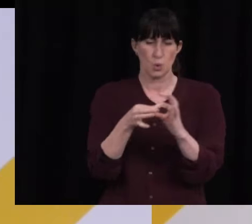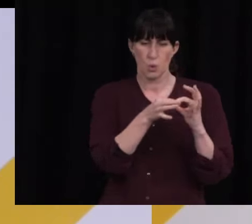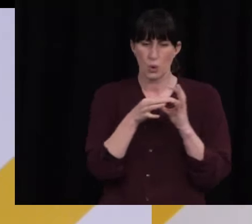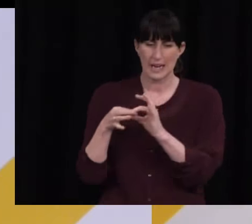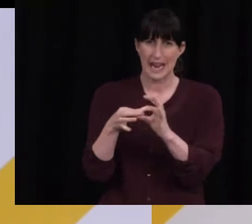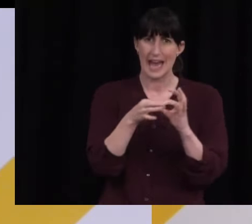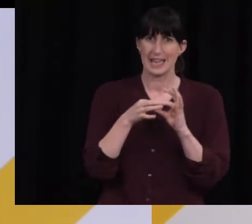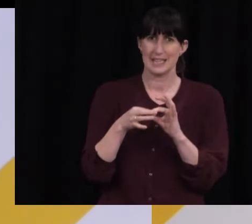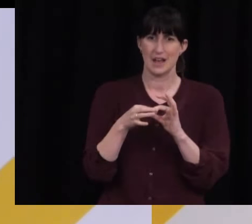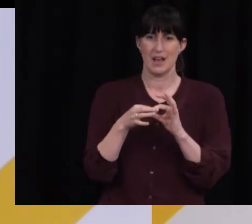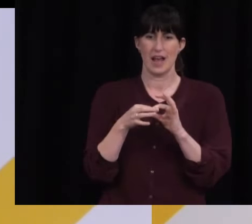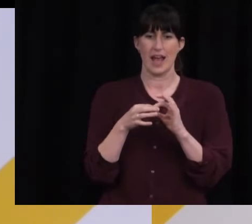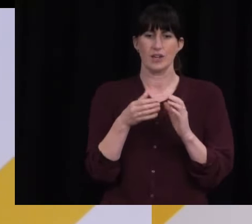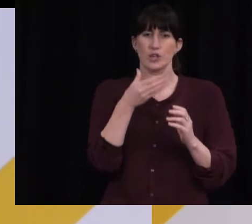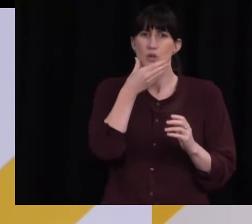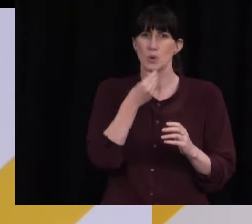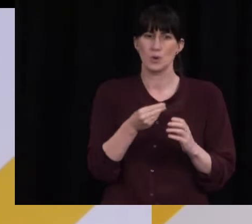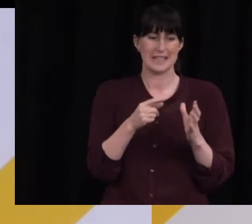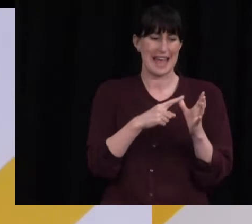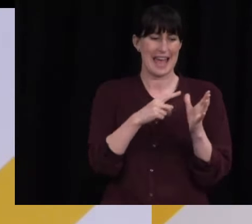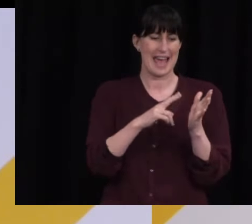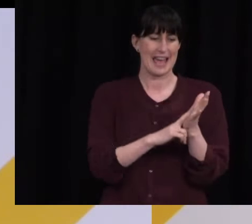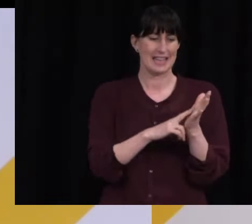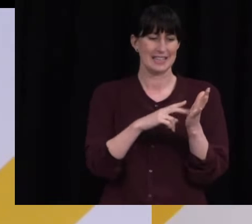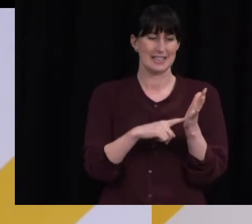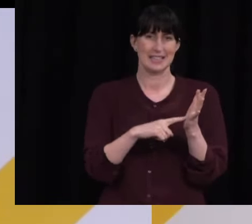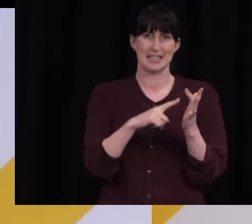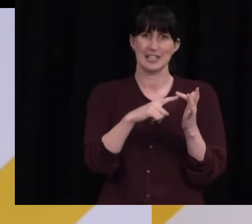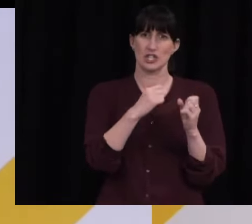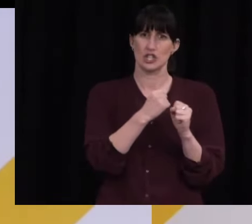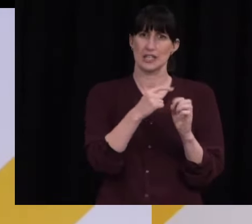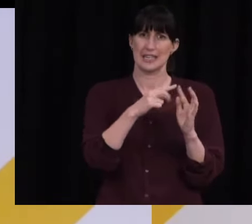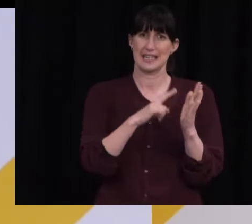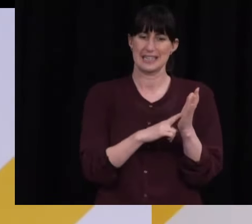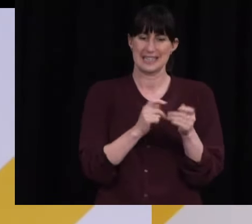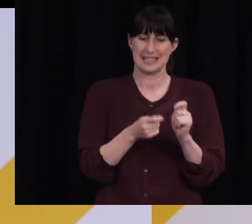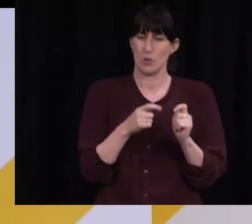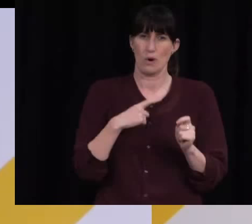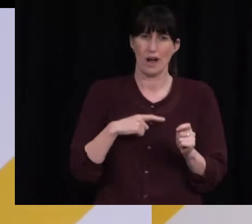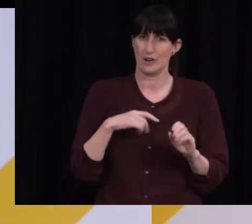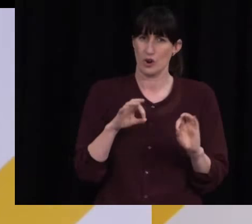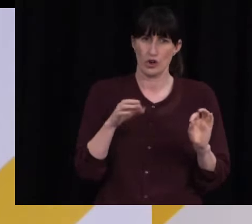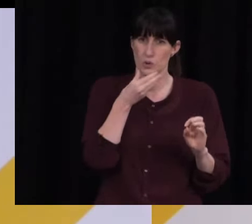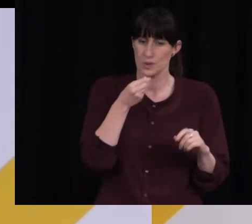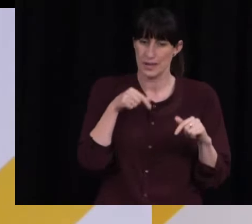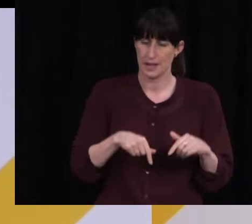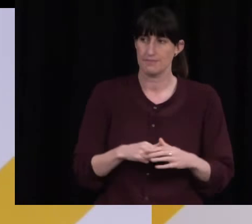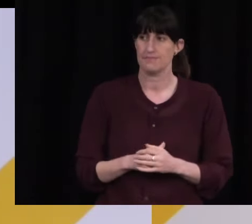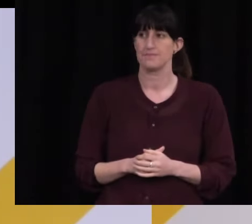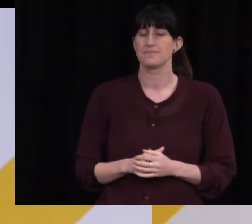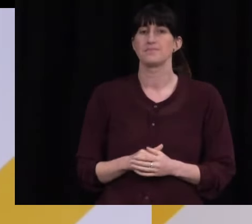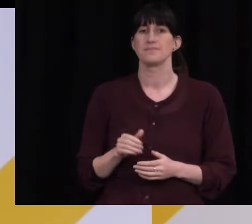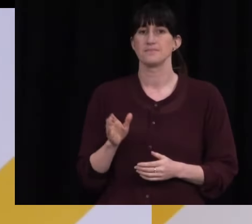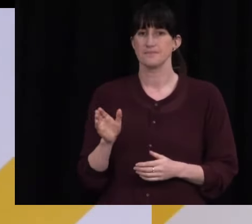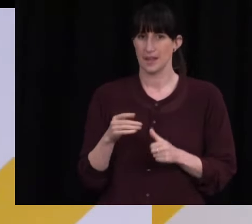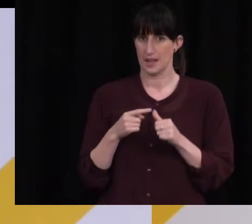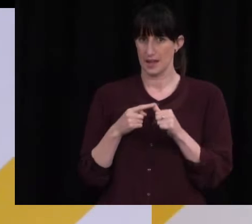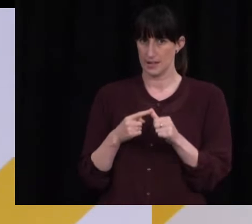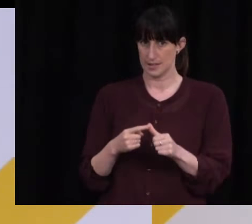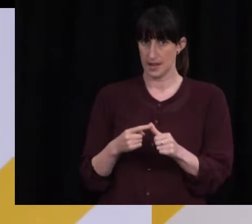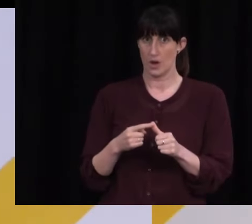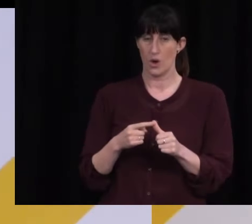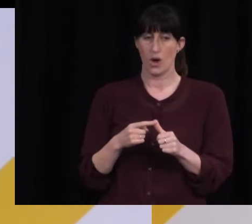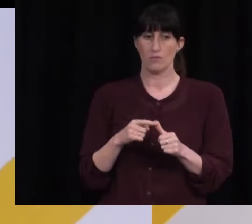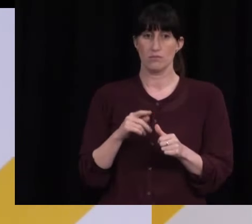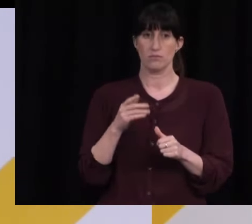testing being developed in New Zealand. Yeah. So Professor David Murdoch is